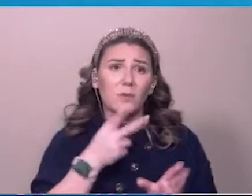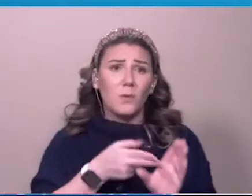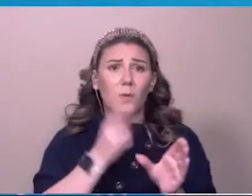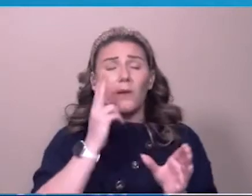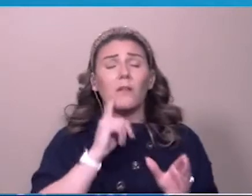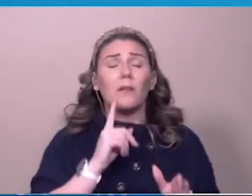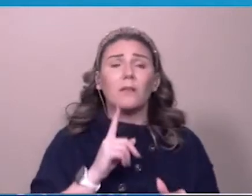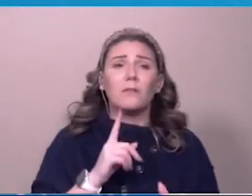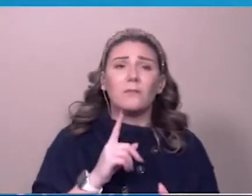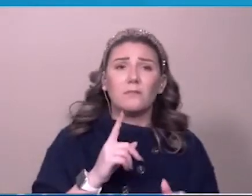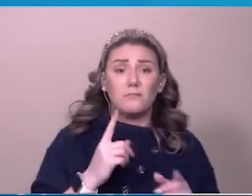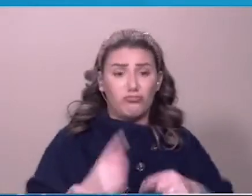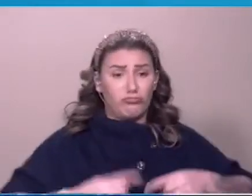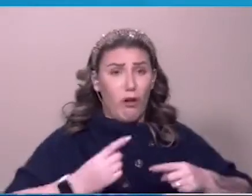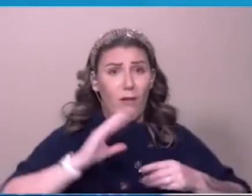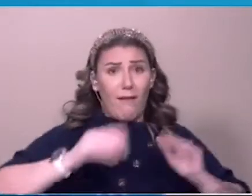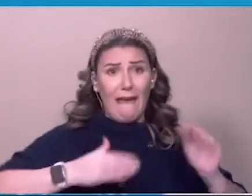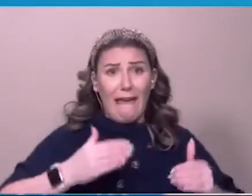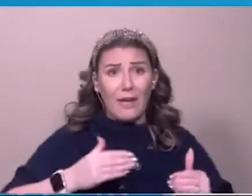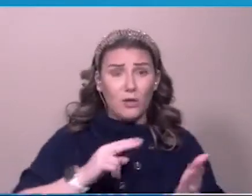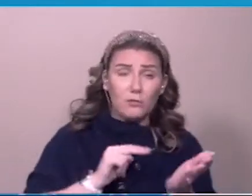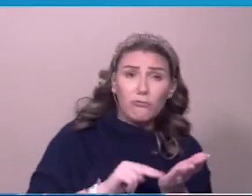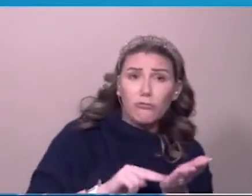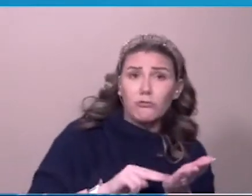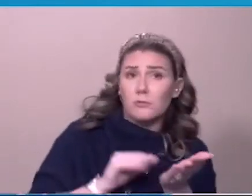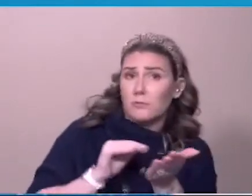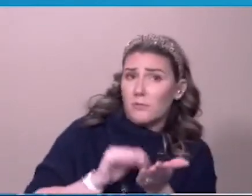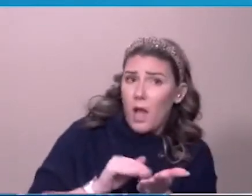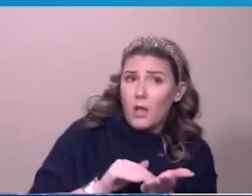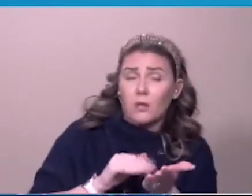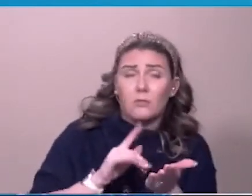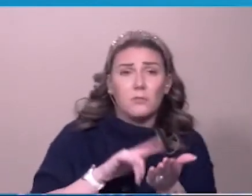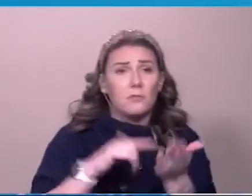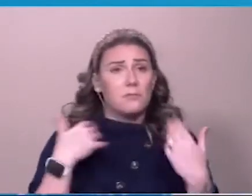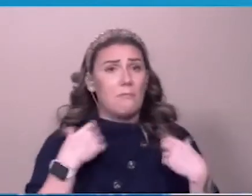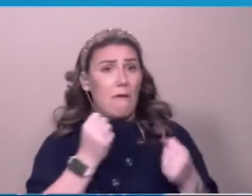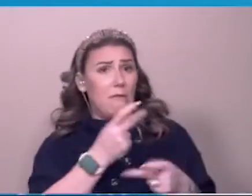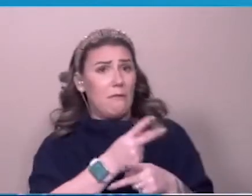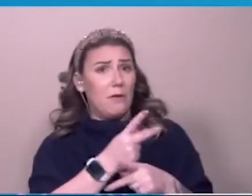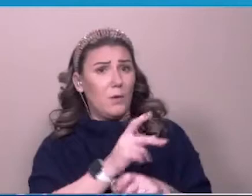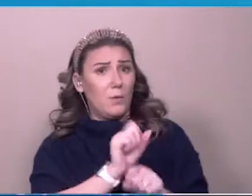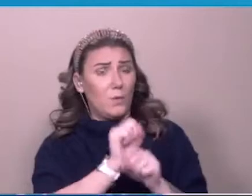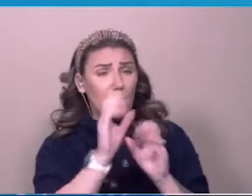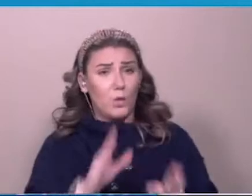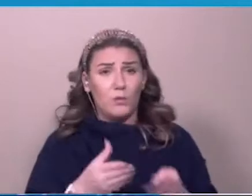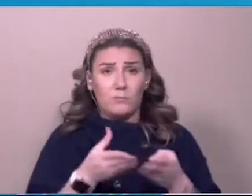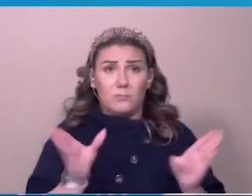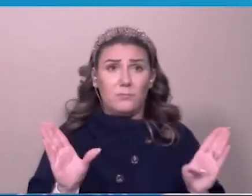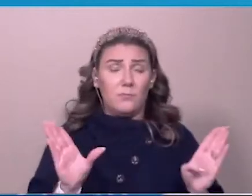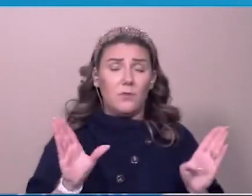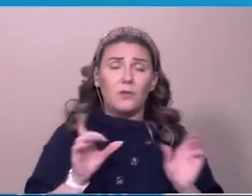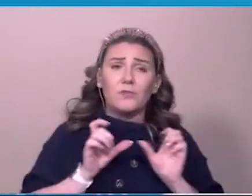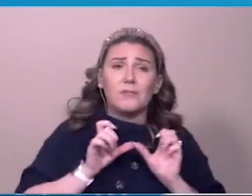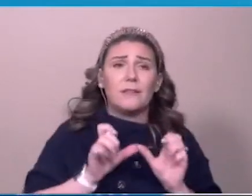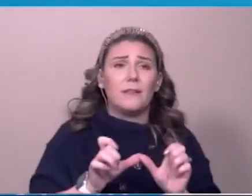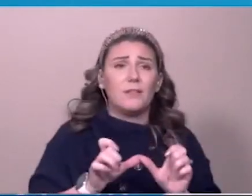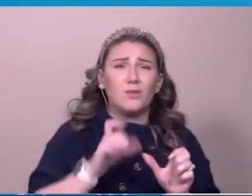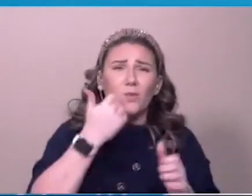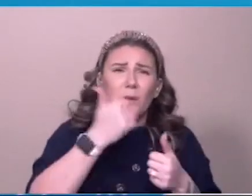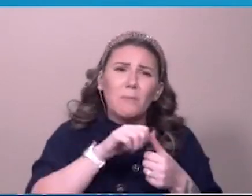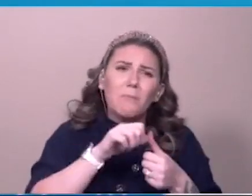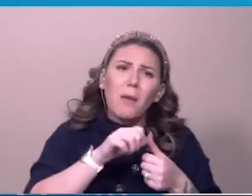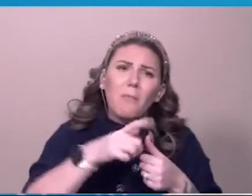difficulty hiring nurses, physicians, healthcare workers in general. So just continue to keep those people in your